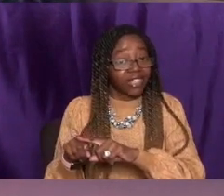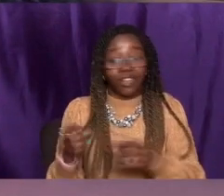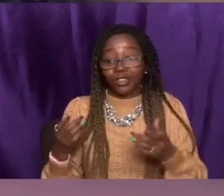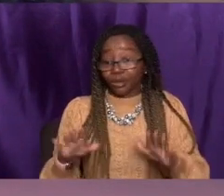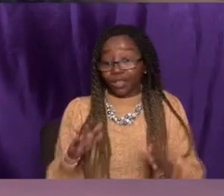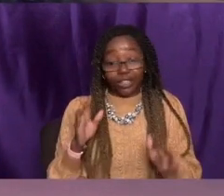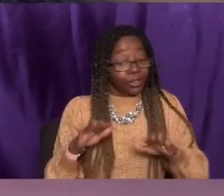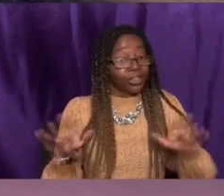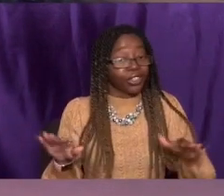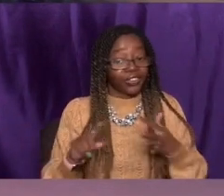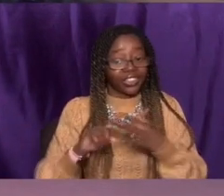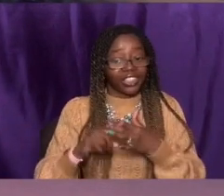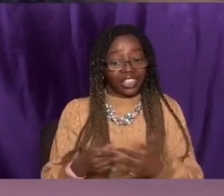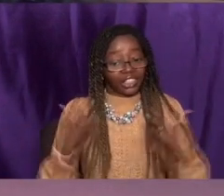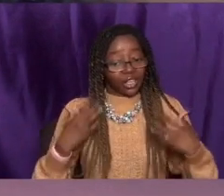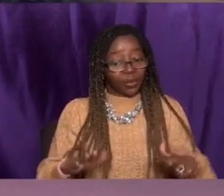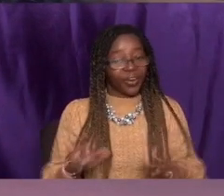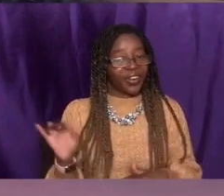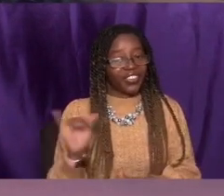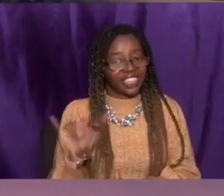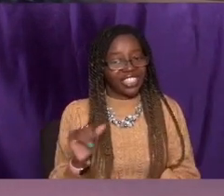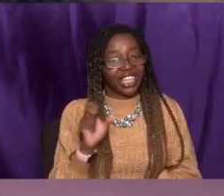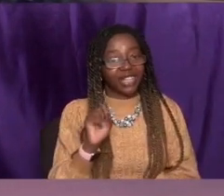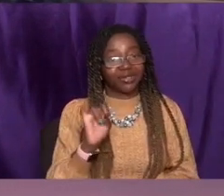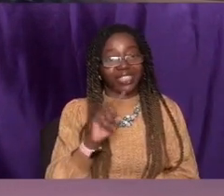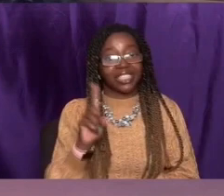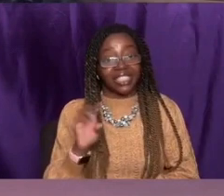your kids start wearing the same size.